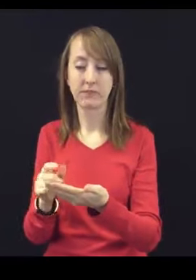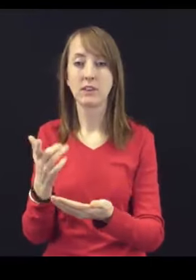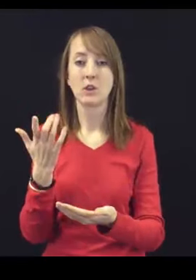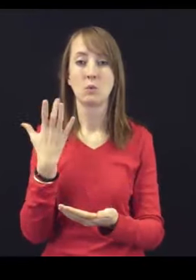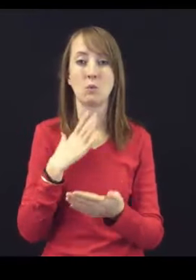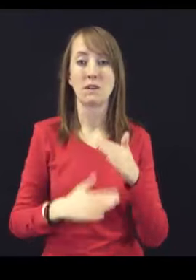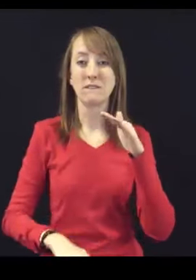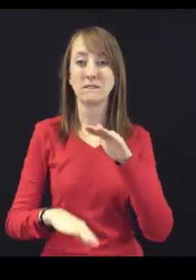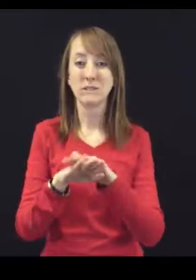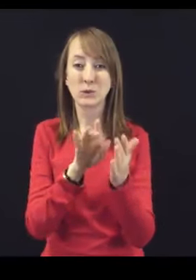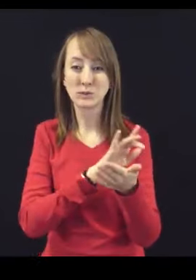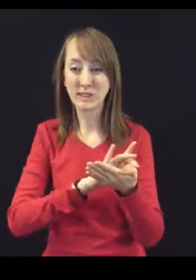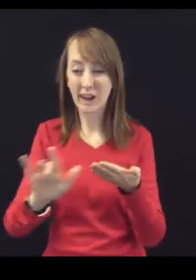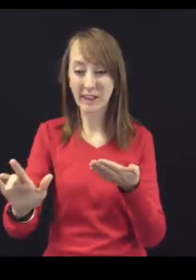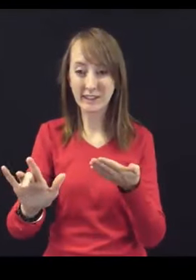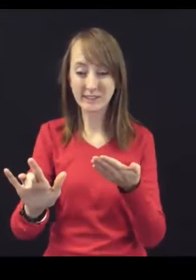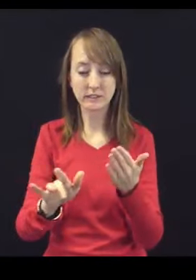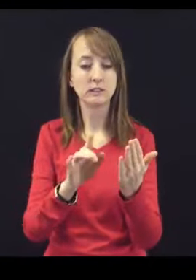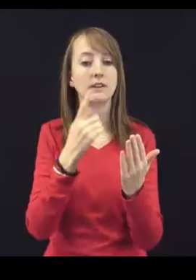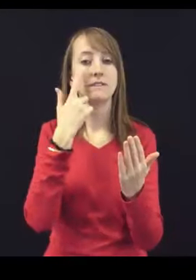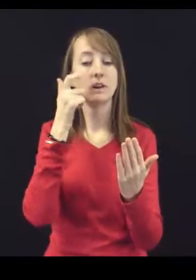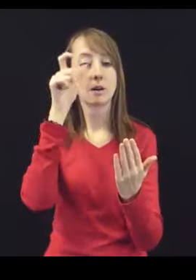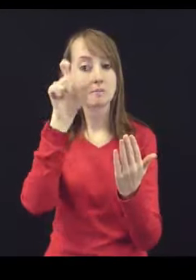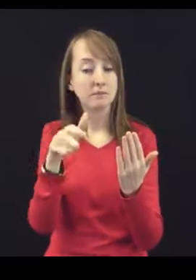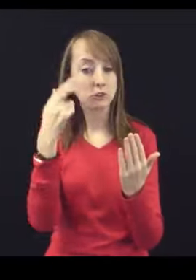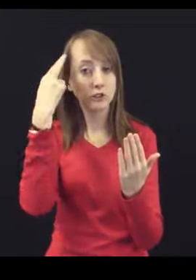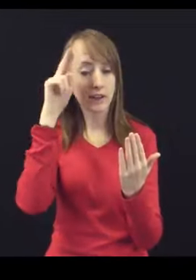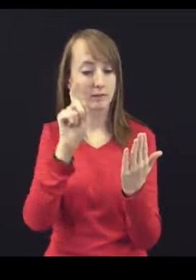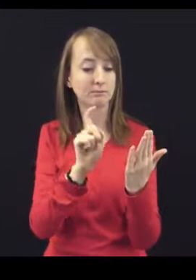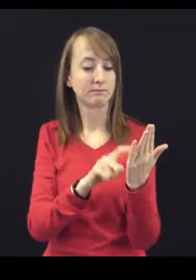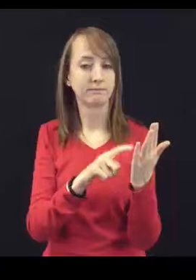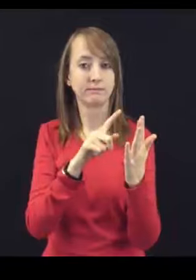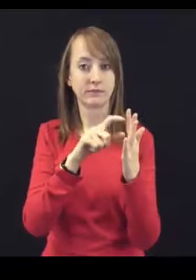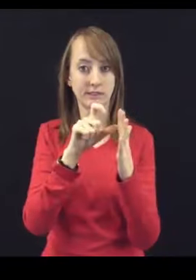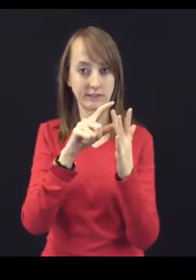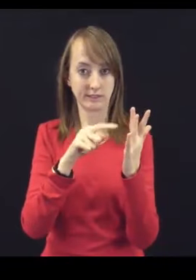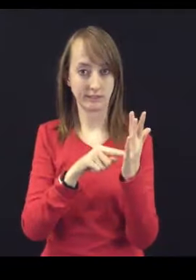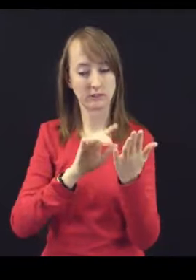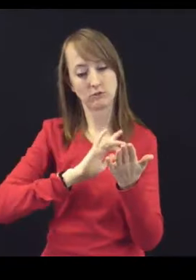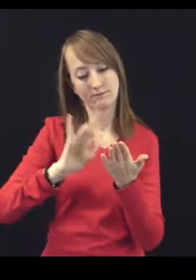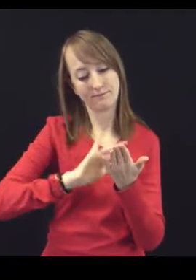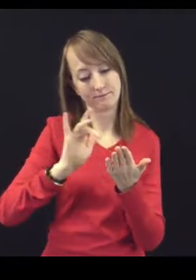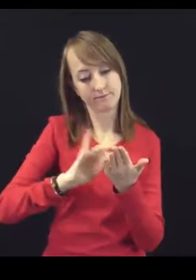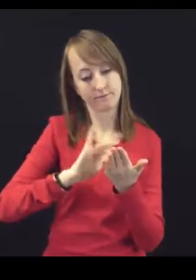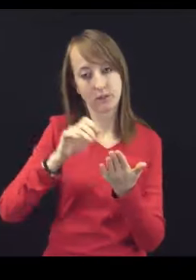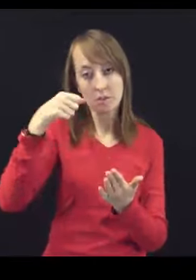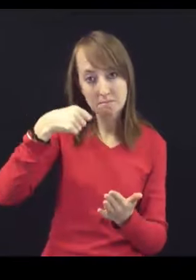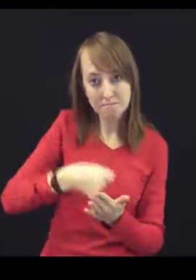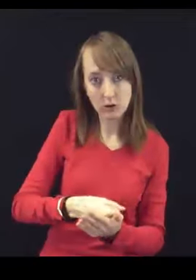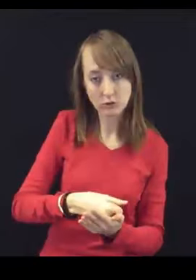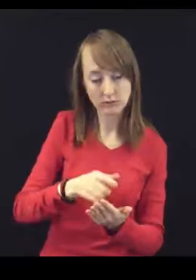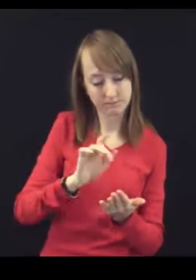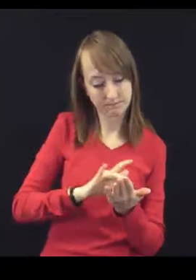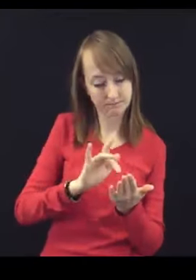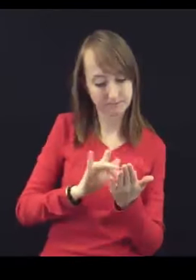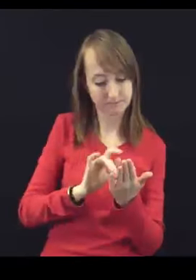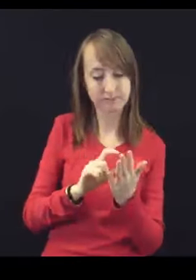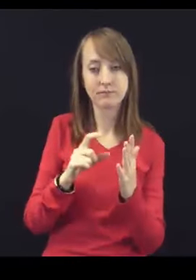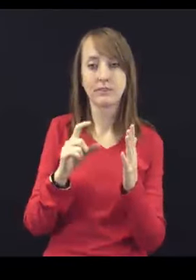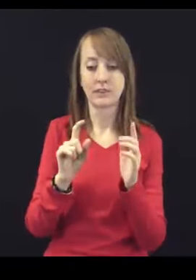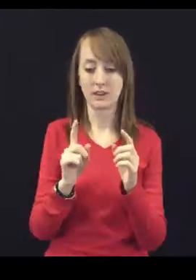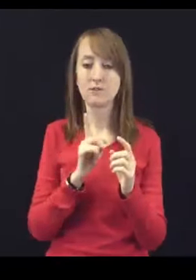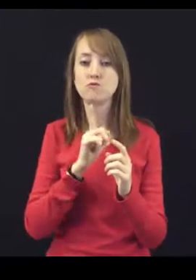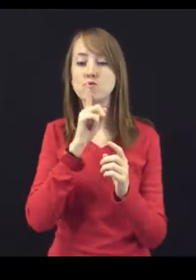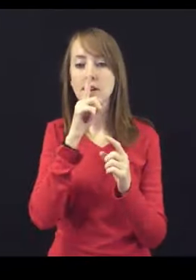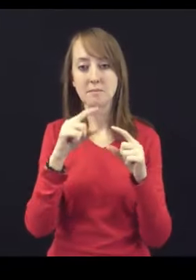edit, then tapping on the Edit button. To remove a field for this contact, tap on the red minus sign next to the field you wish